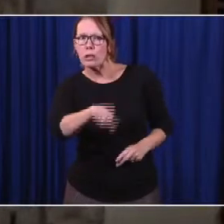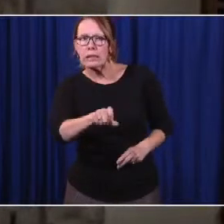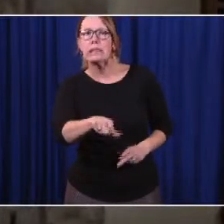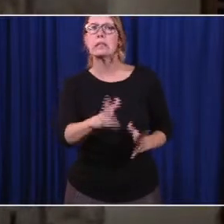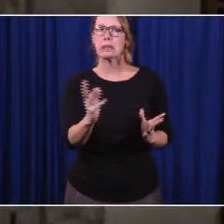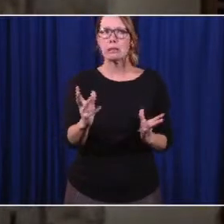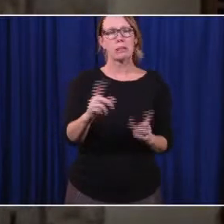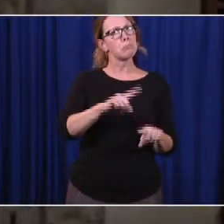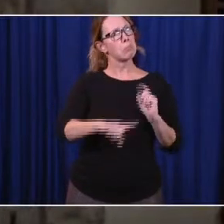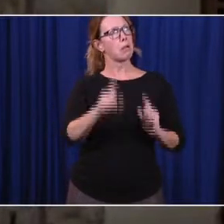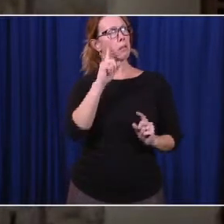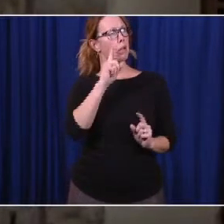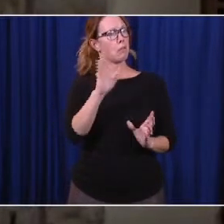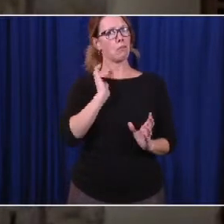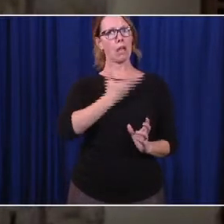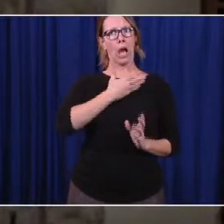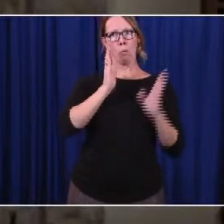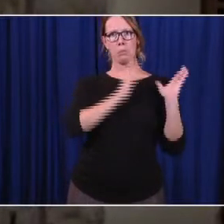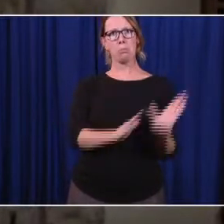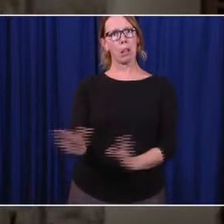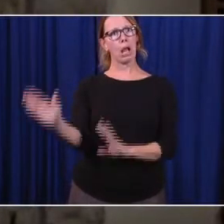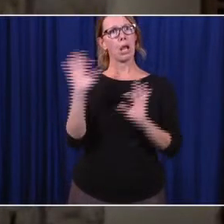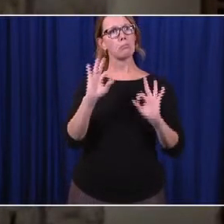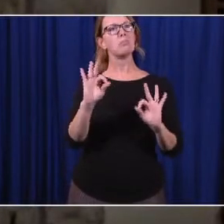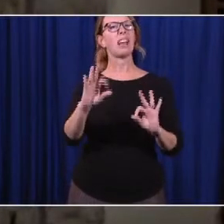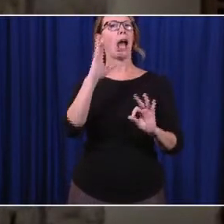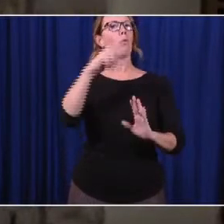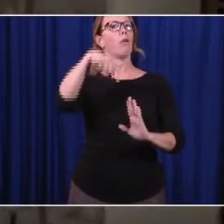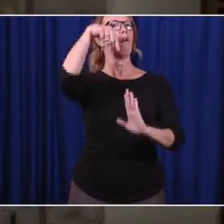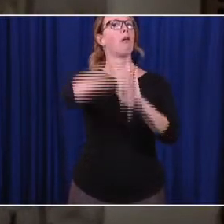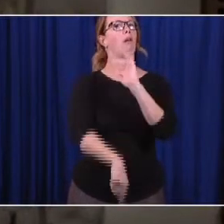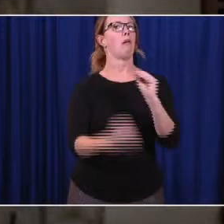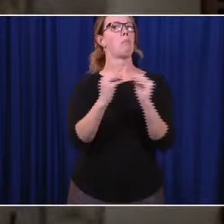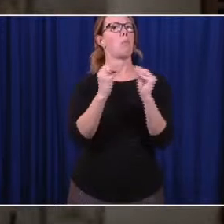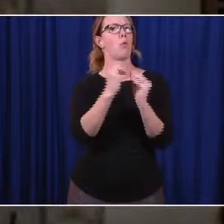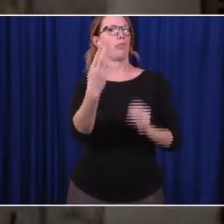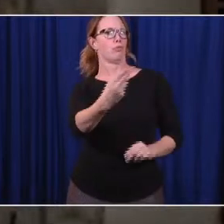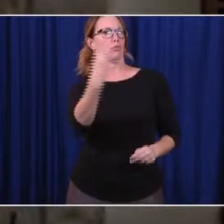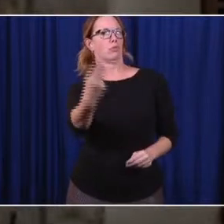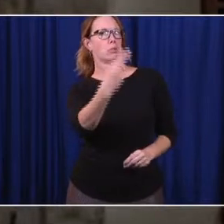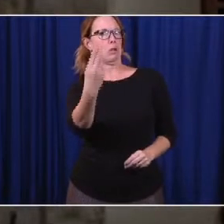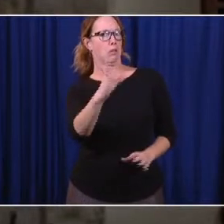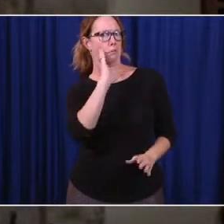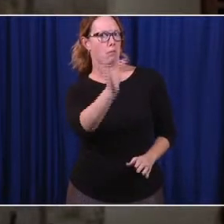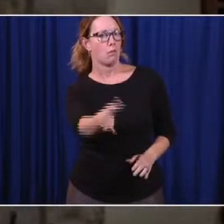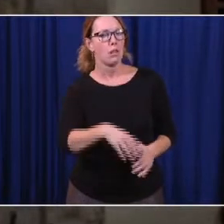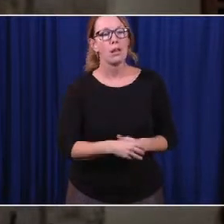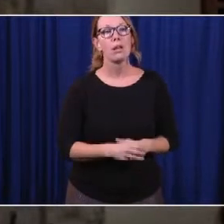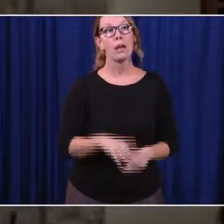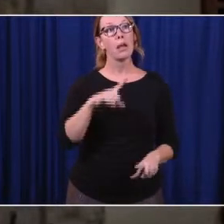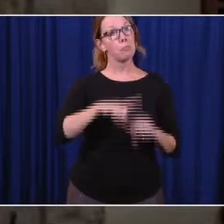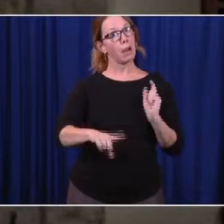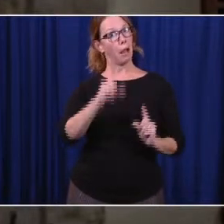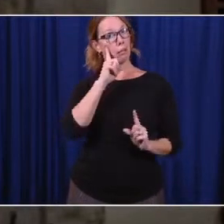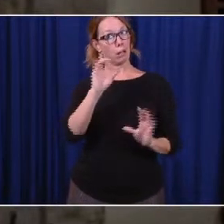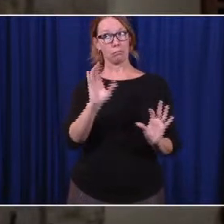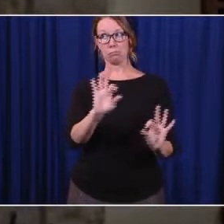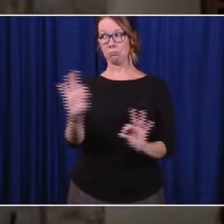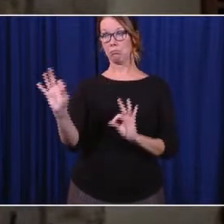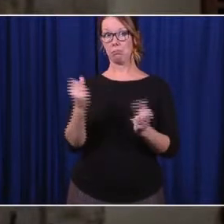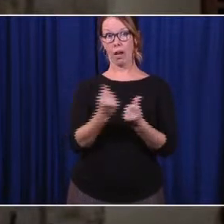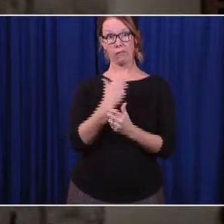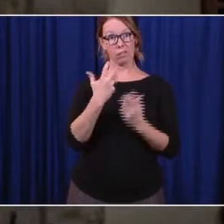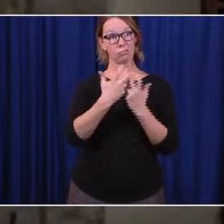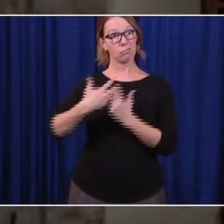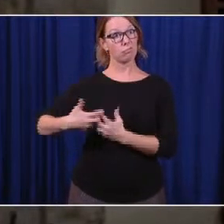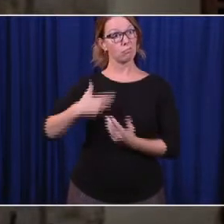plan. I'll discuss this in much more detail on Thursday. But we think things are moving. We're optimistic